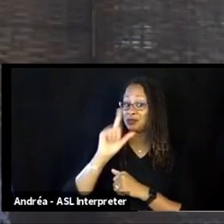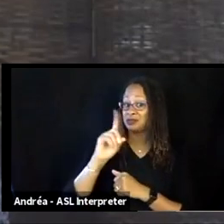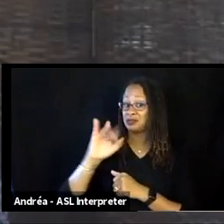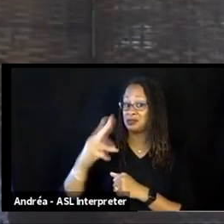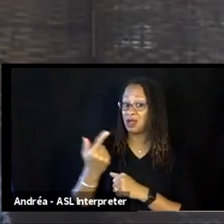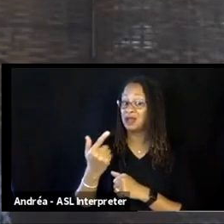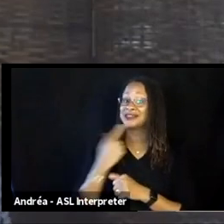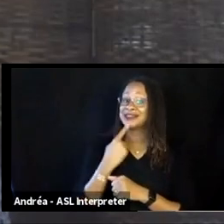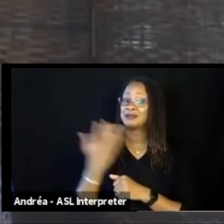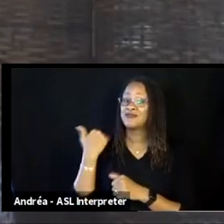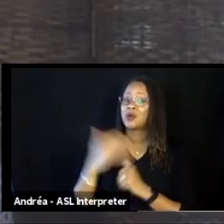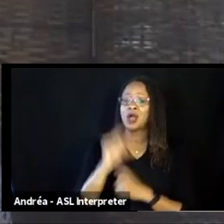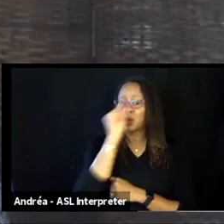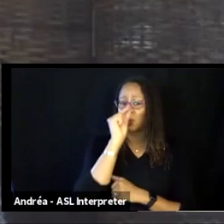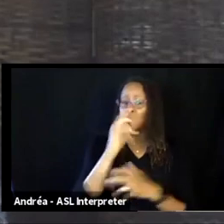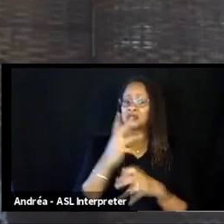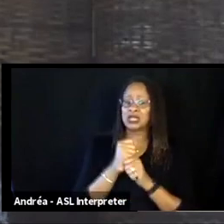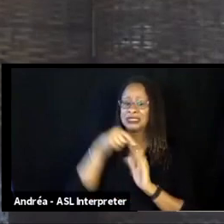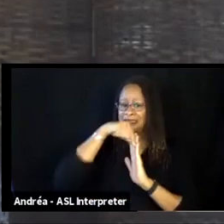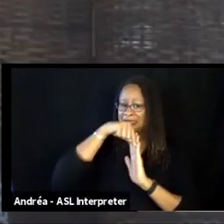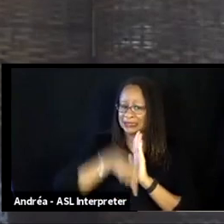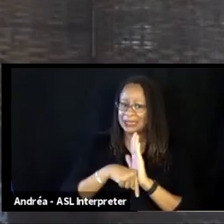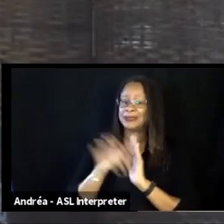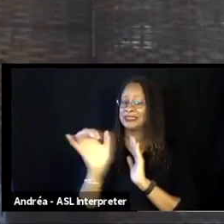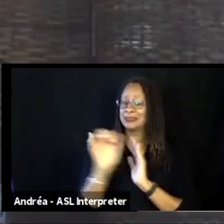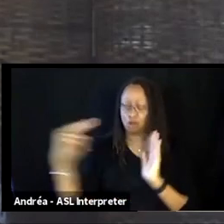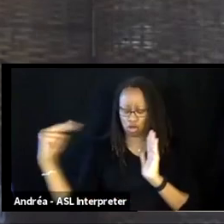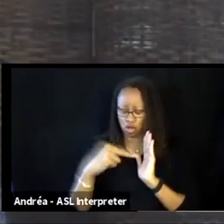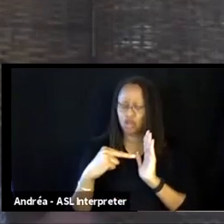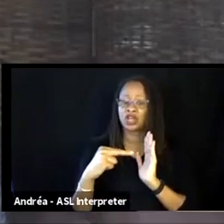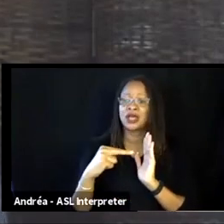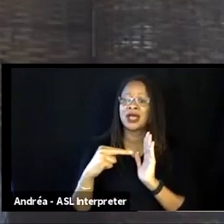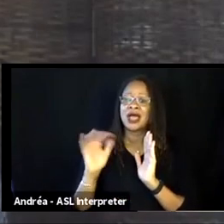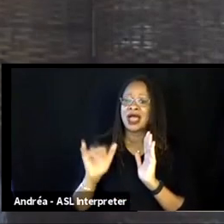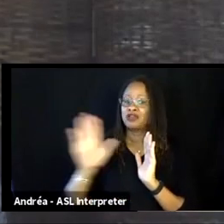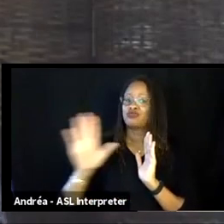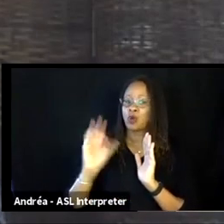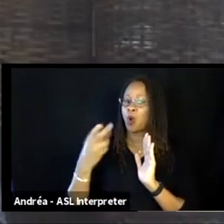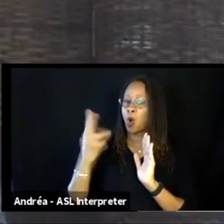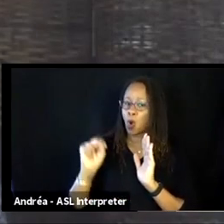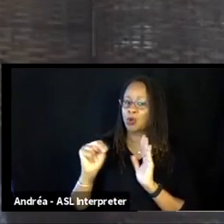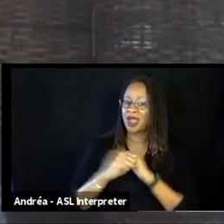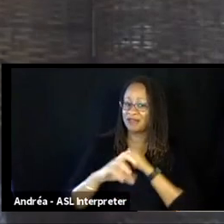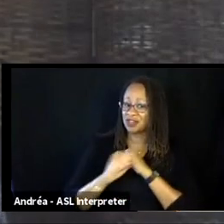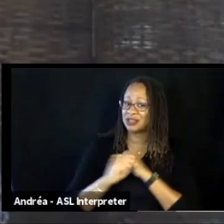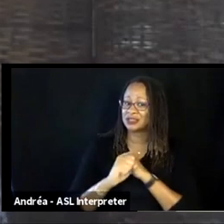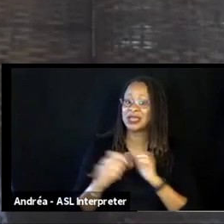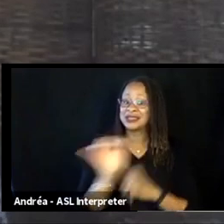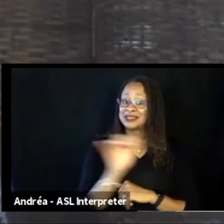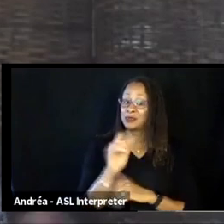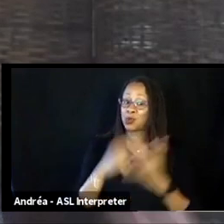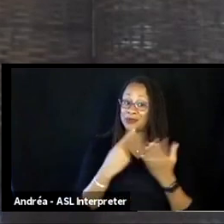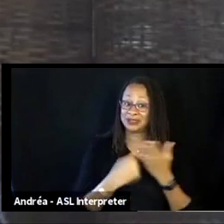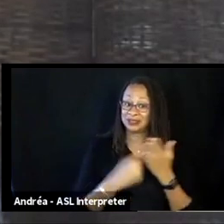has taken a very deep and similar look at your own ads, similar to what we've